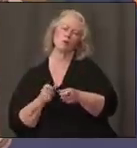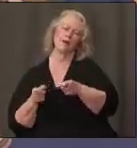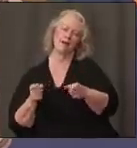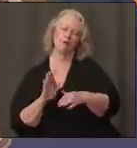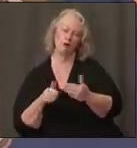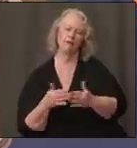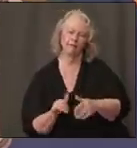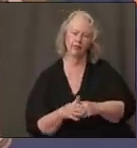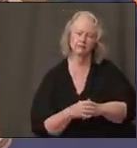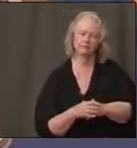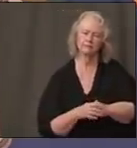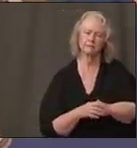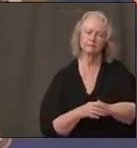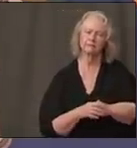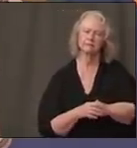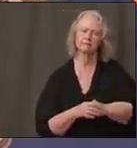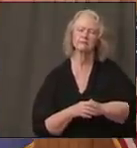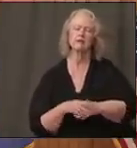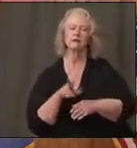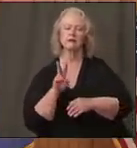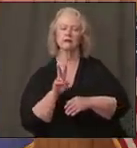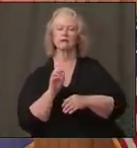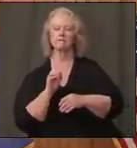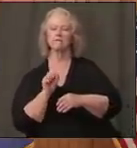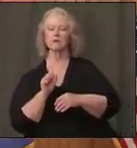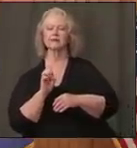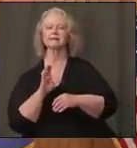very much. Boceto Media.